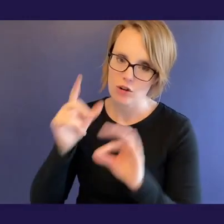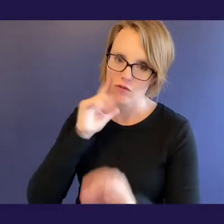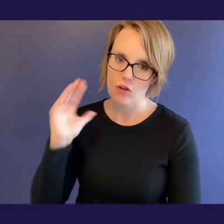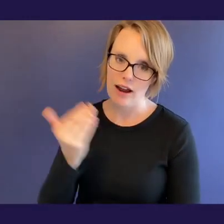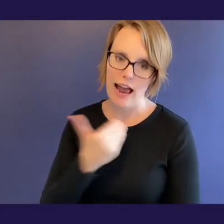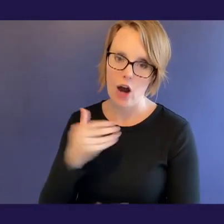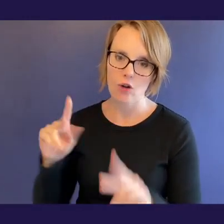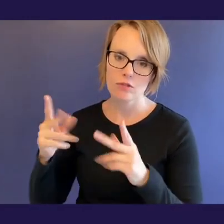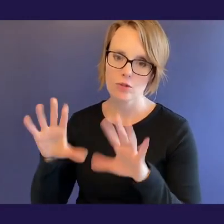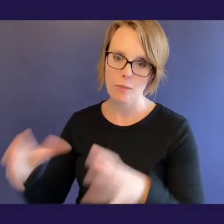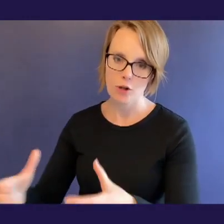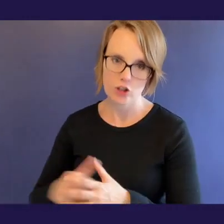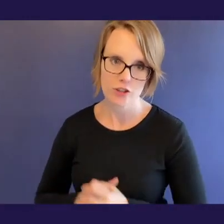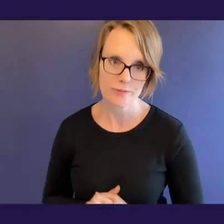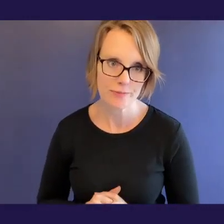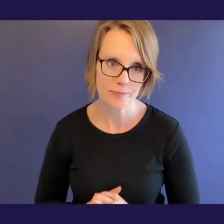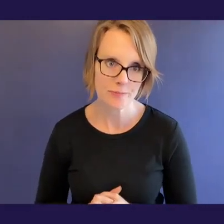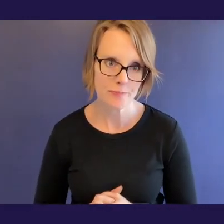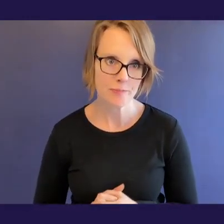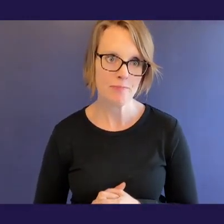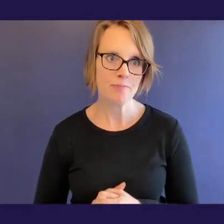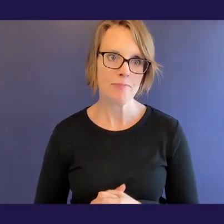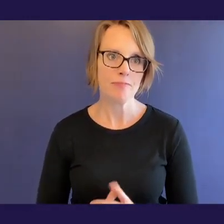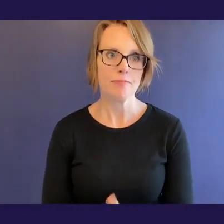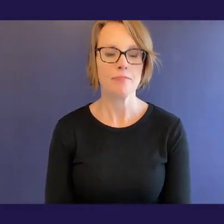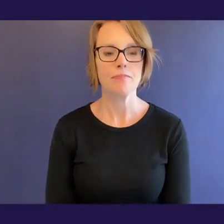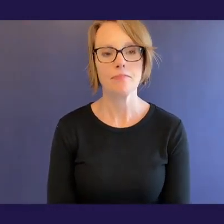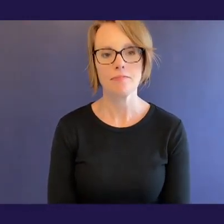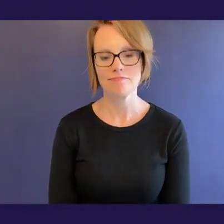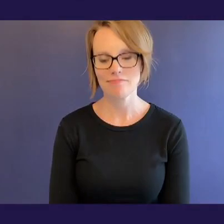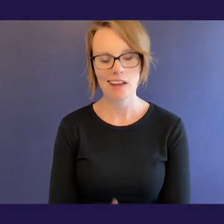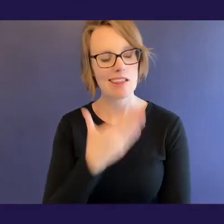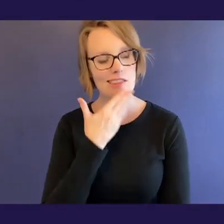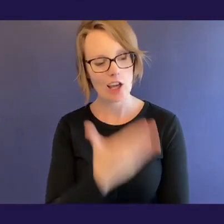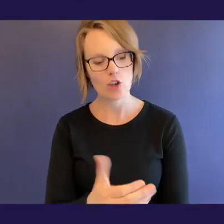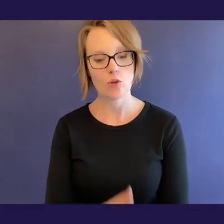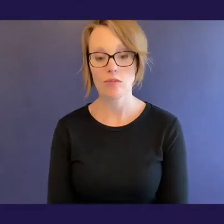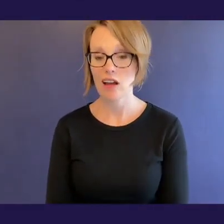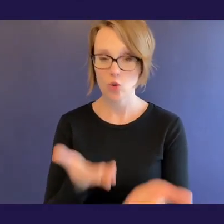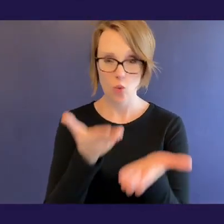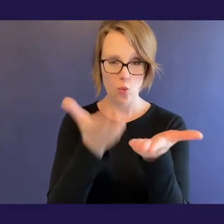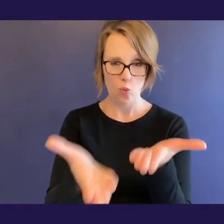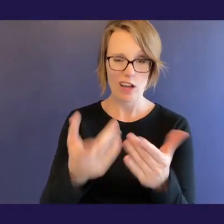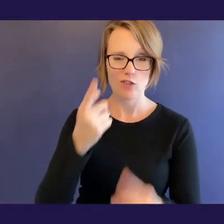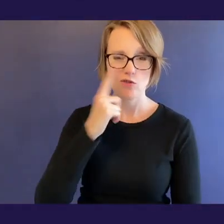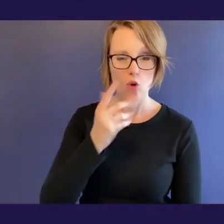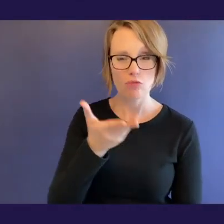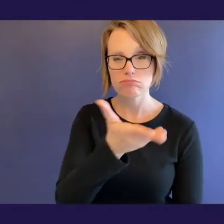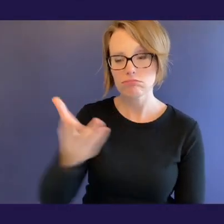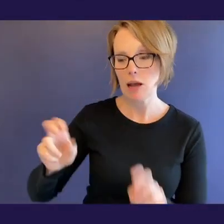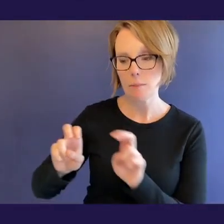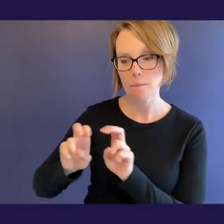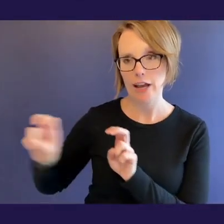Thank you. And for the panel,